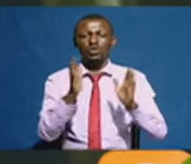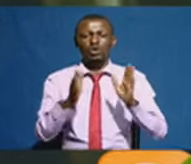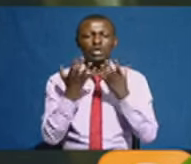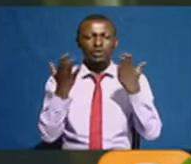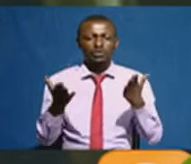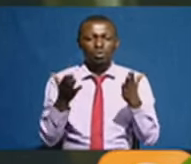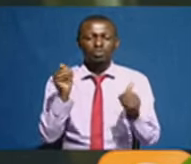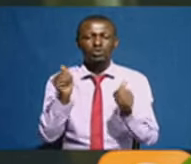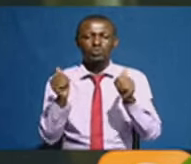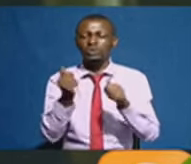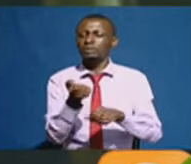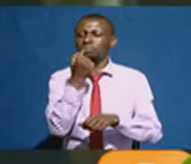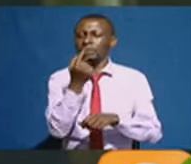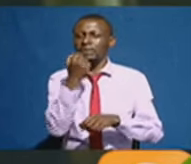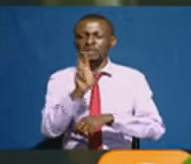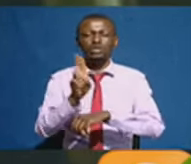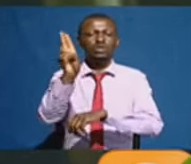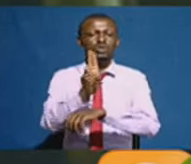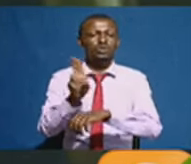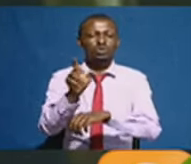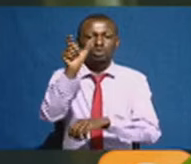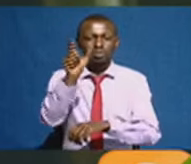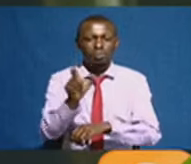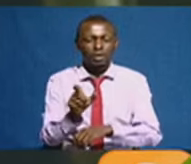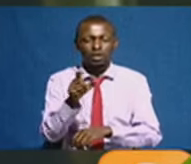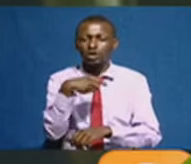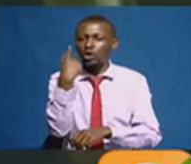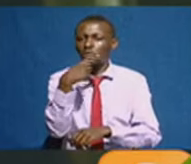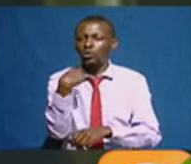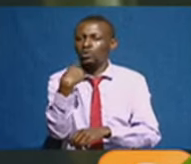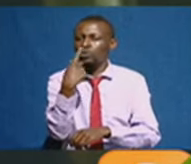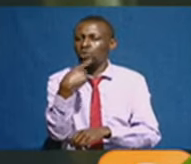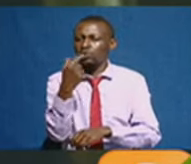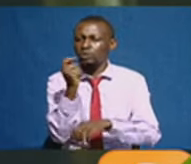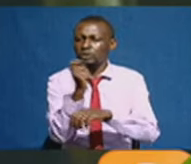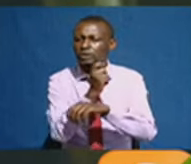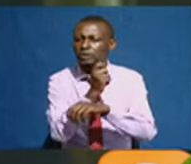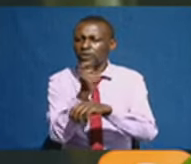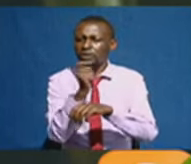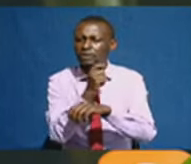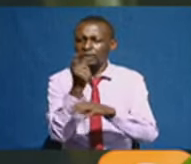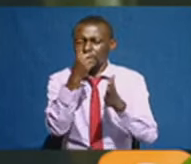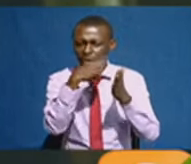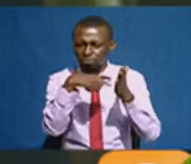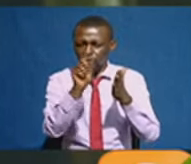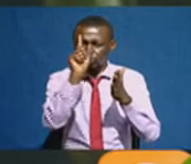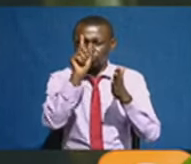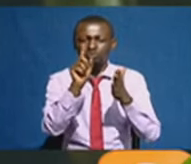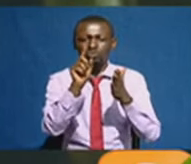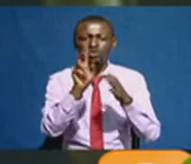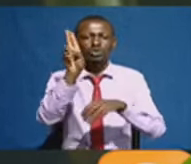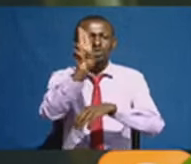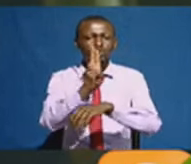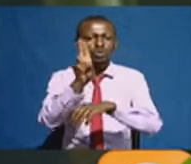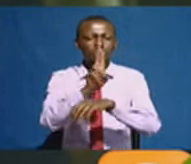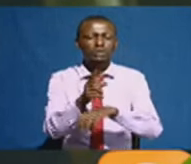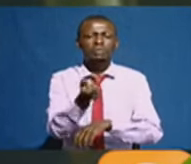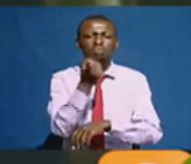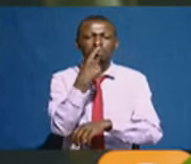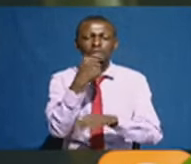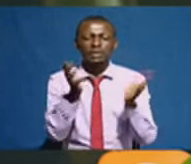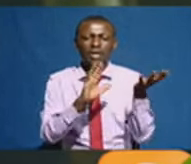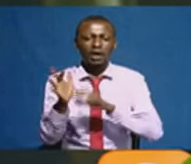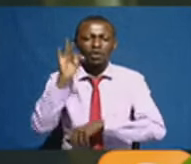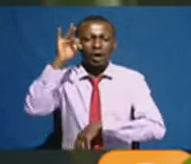then it is a pharmacist who is trained who can tell what is the correct dosage for what ailment, what are the impacts or the